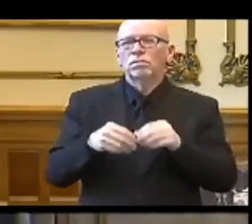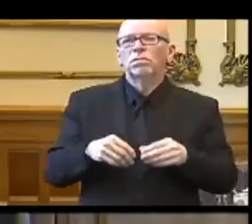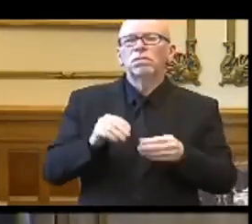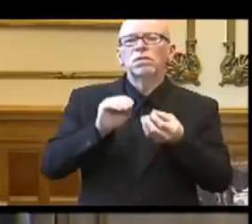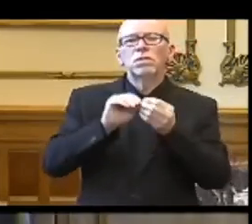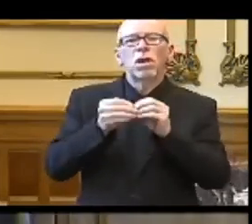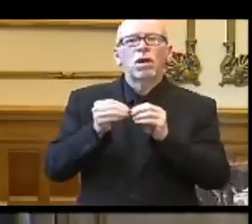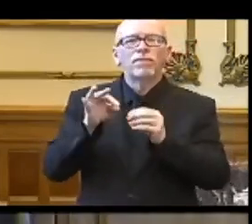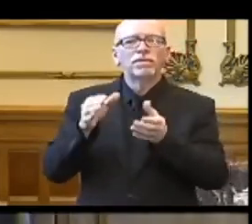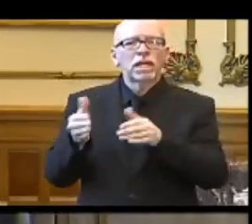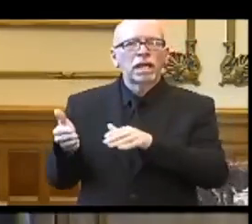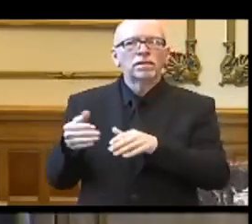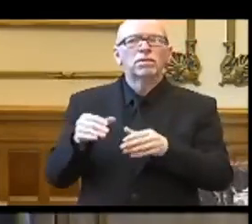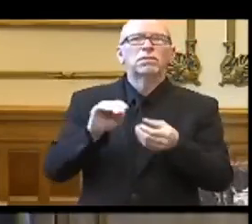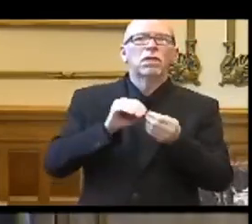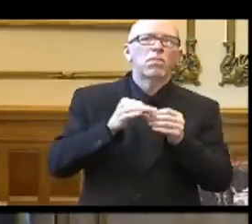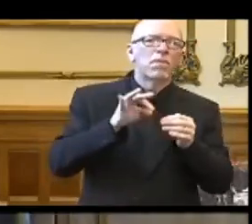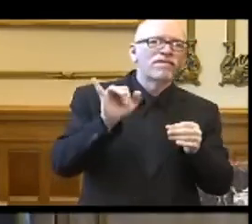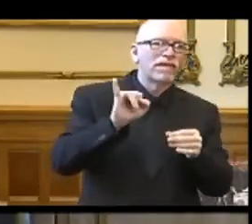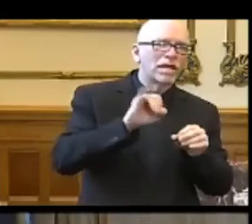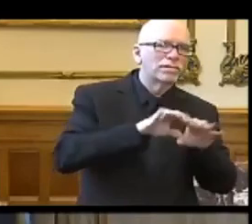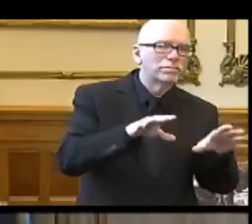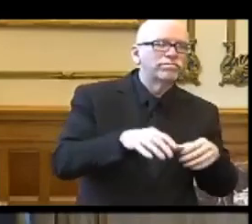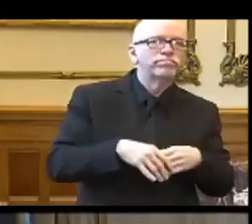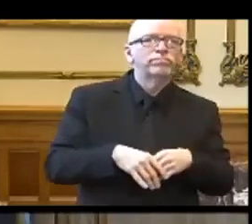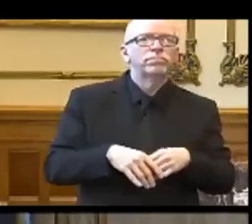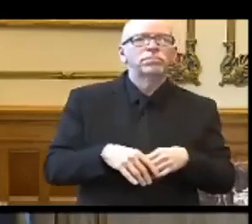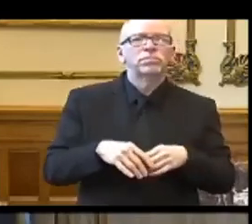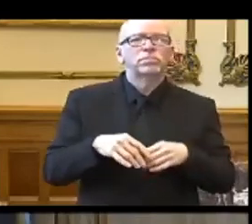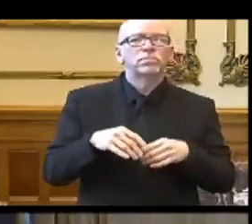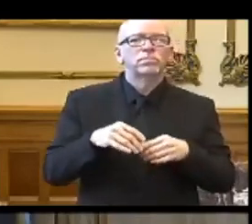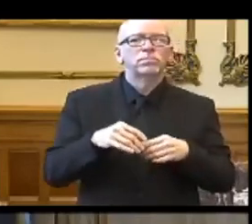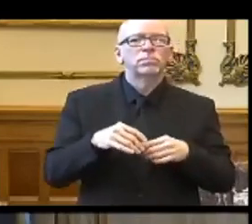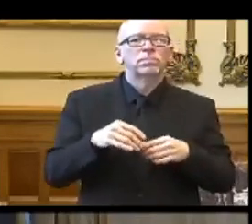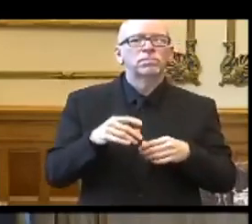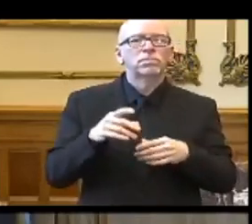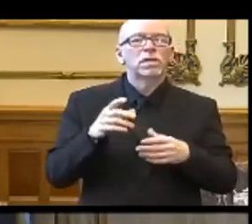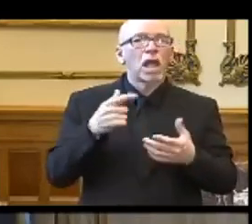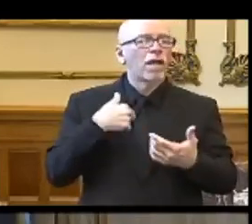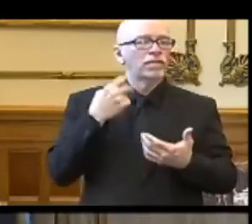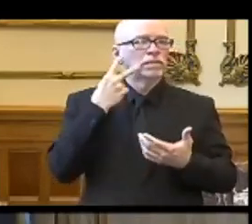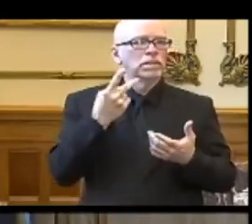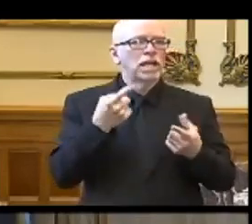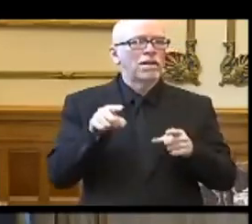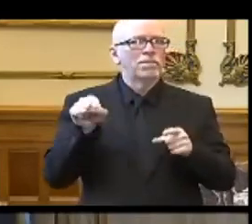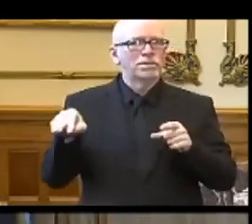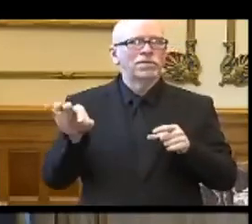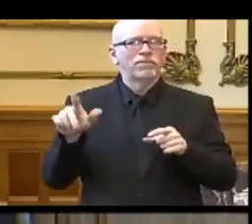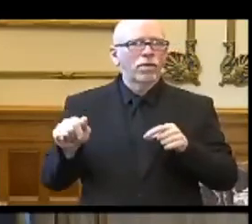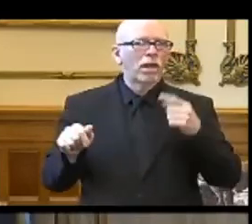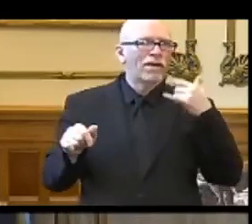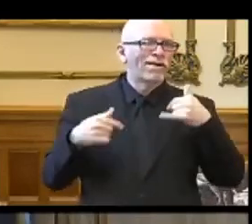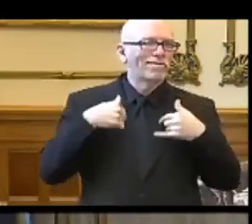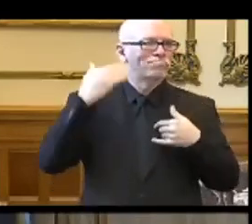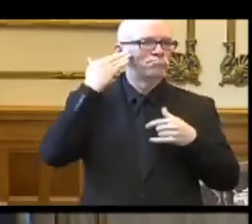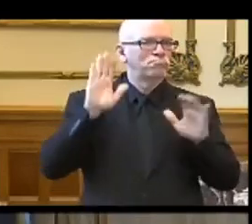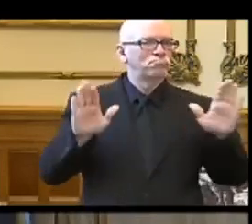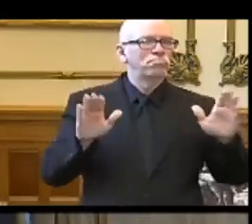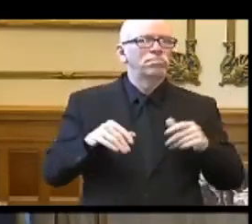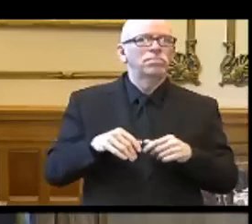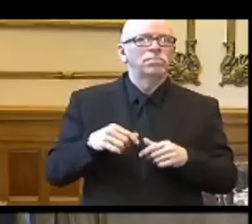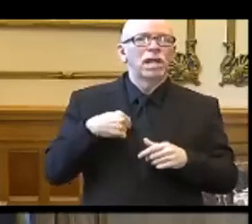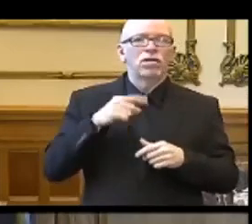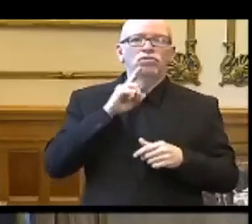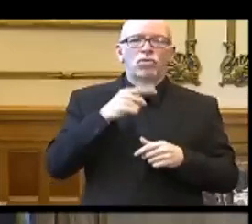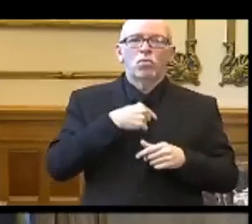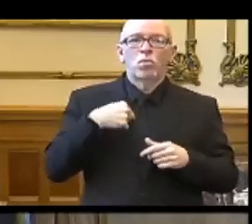of deaths and numbers of infected individuals. I have seen that happen. I'm sure that is something